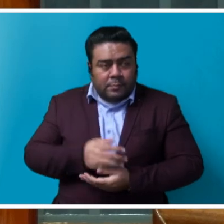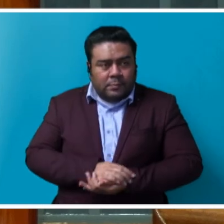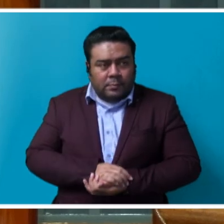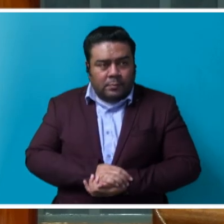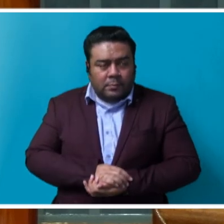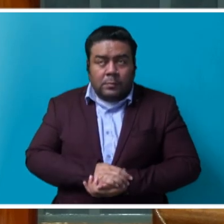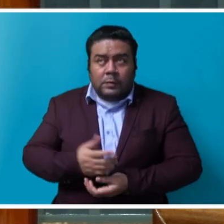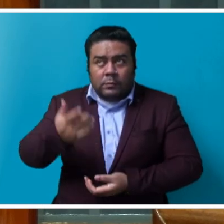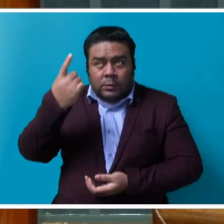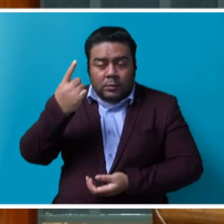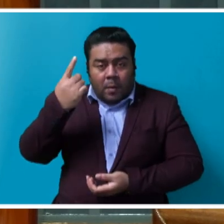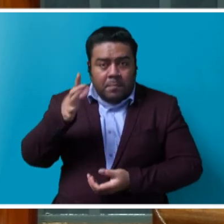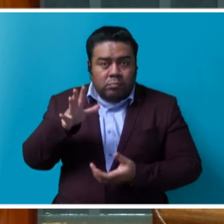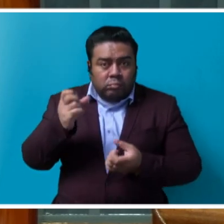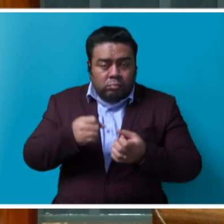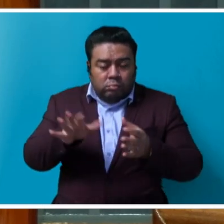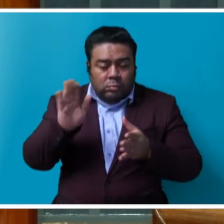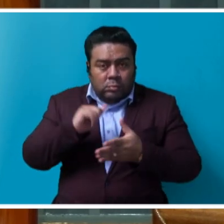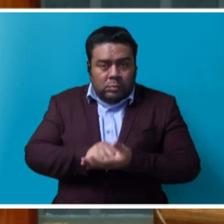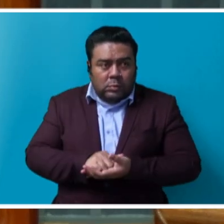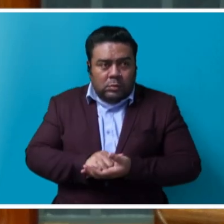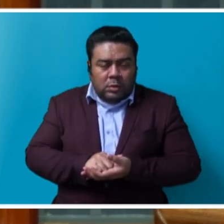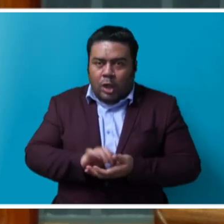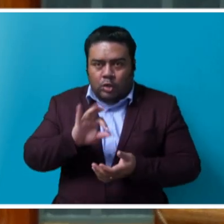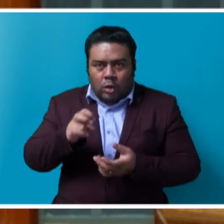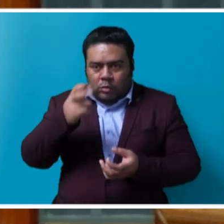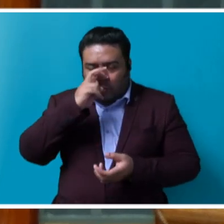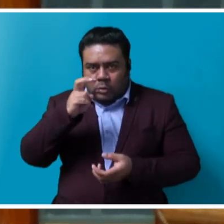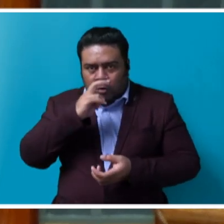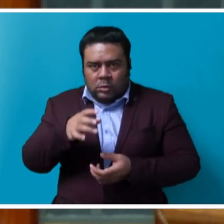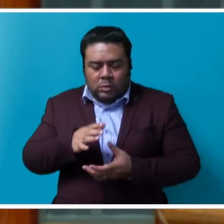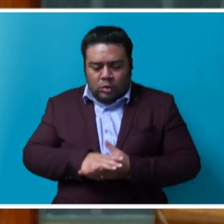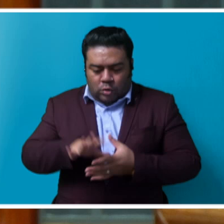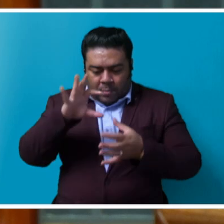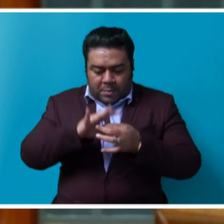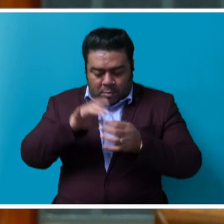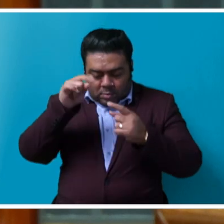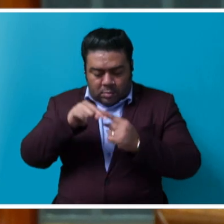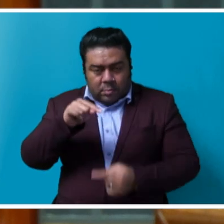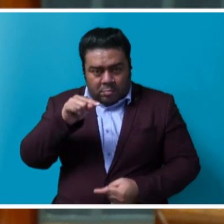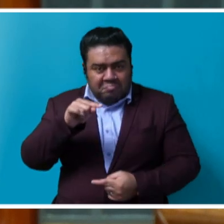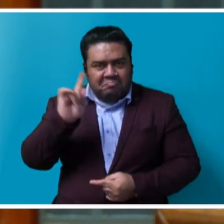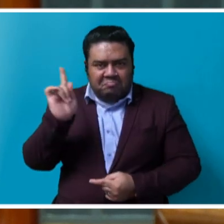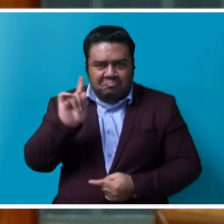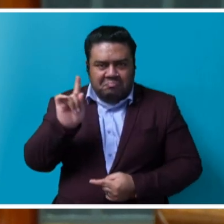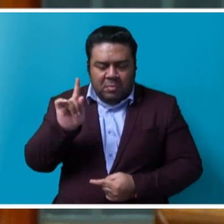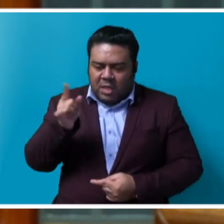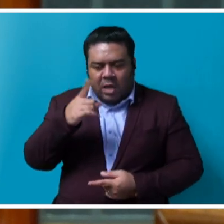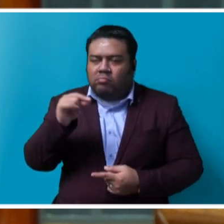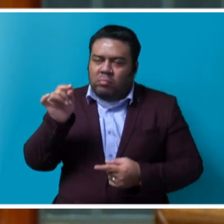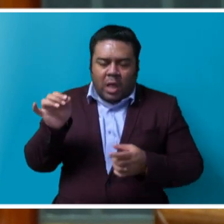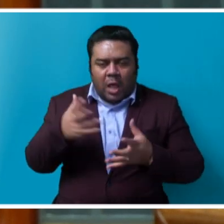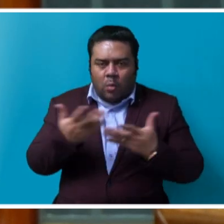overhead compartments are shared and are not restricted to the passenger seated directly beneath them. This